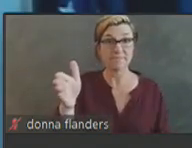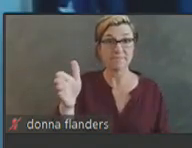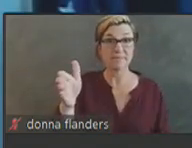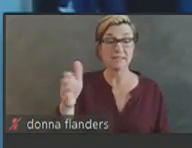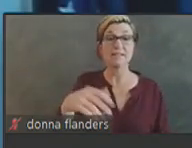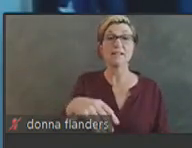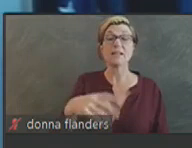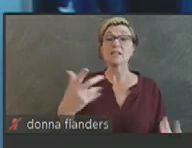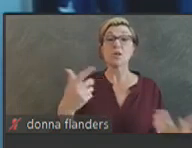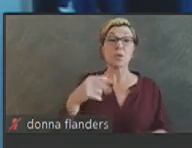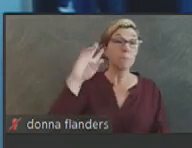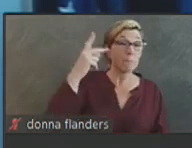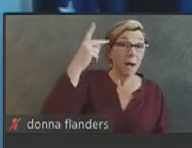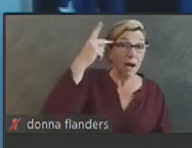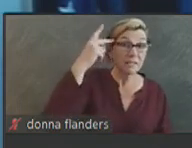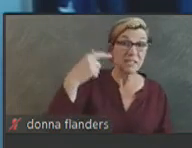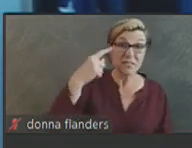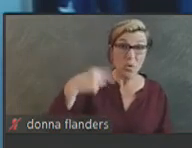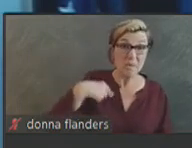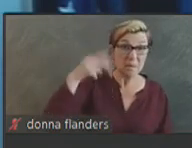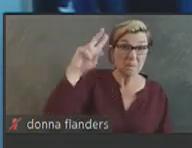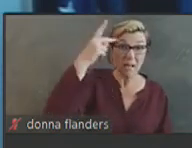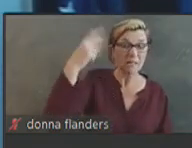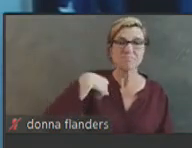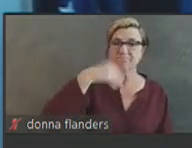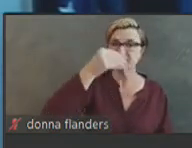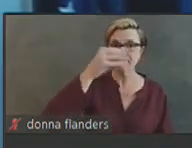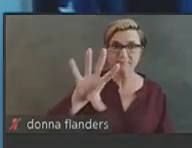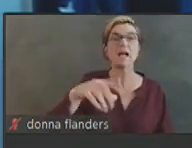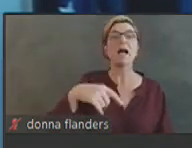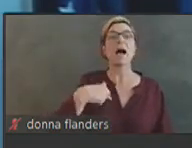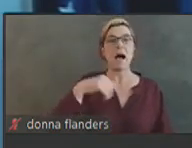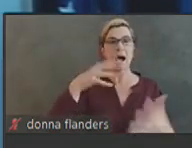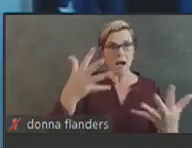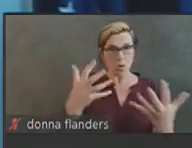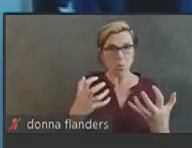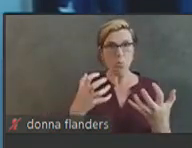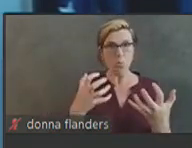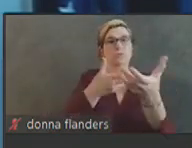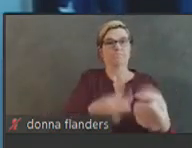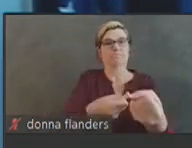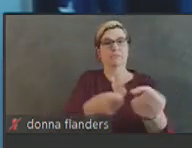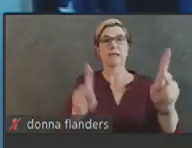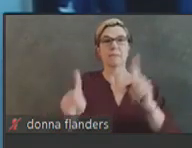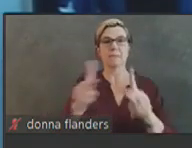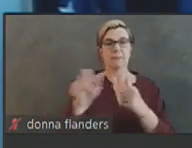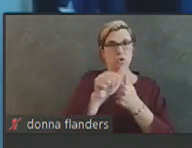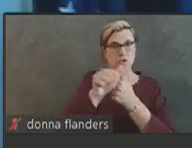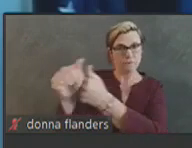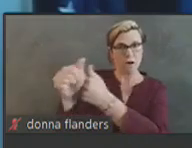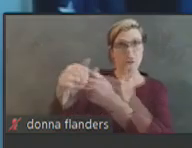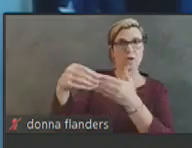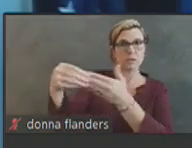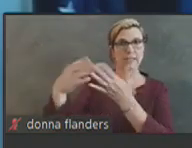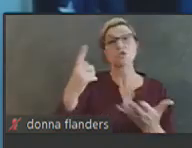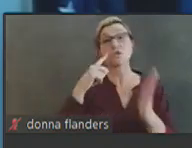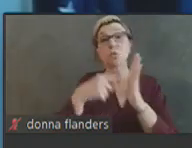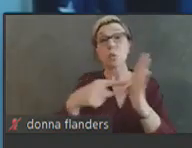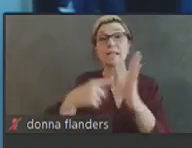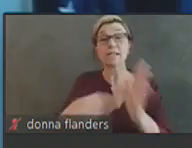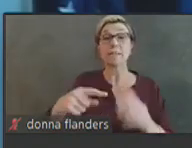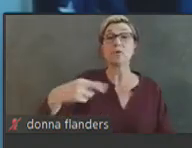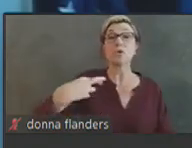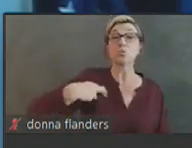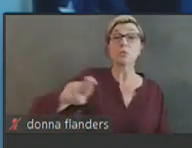will help people make better decisions. I've talked to faith leaders just in my own conversations over the last few